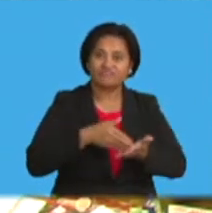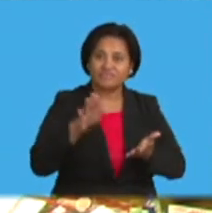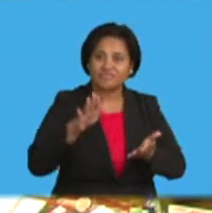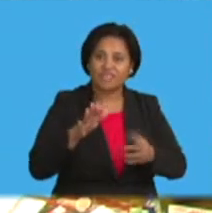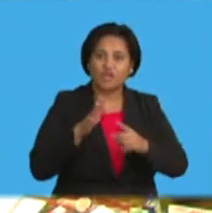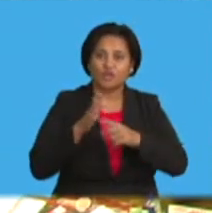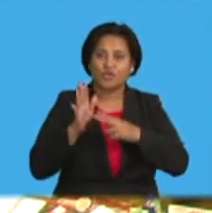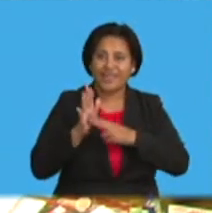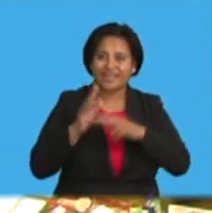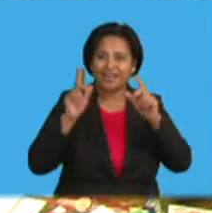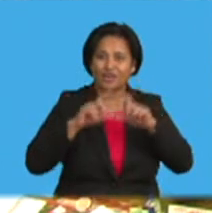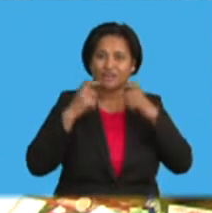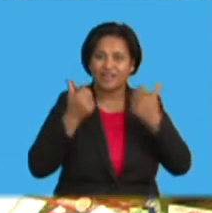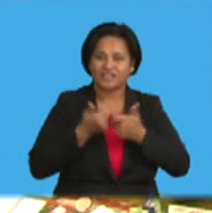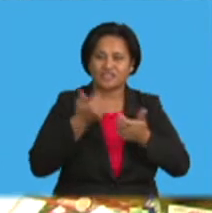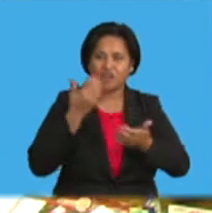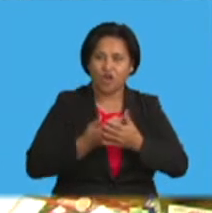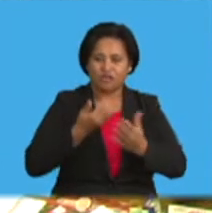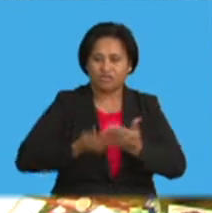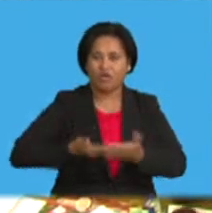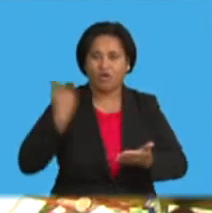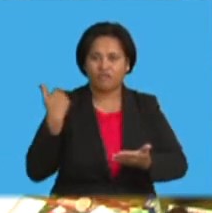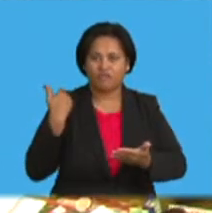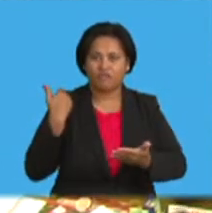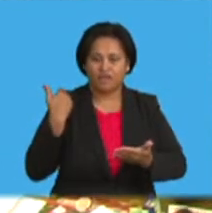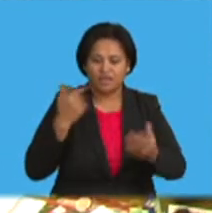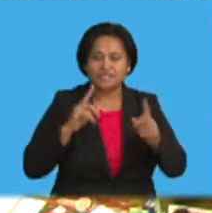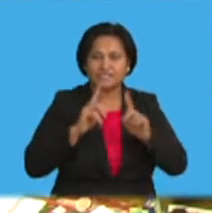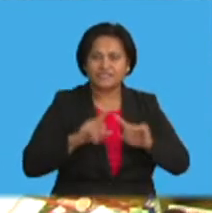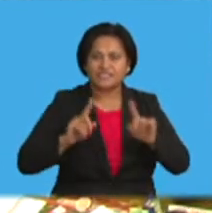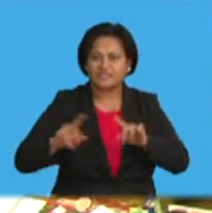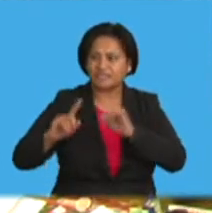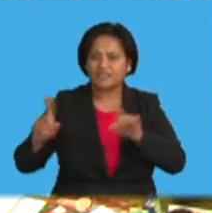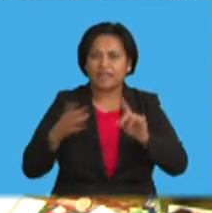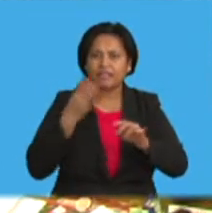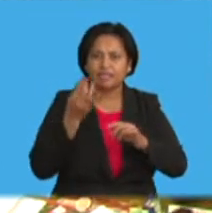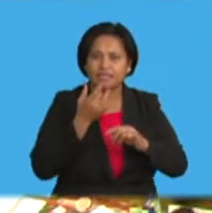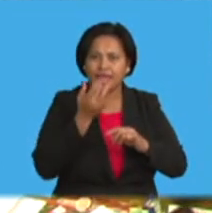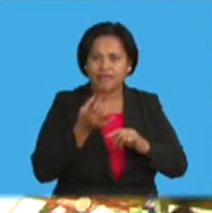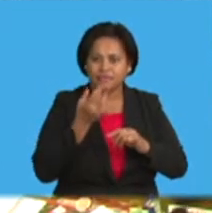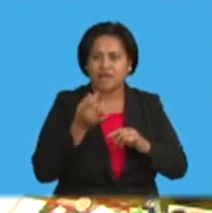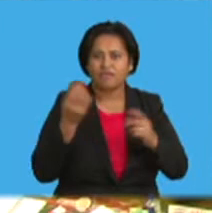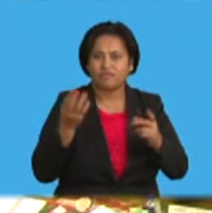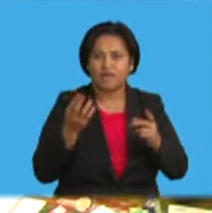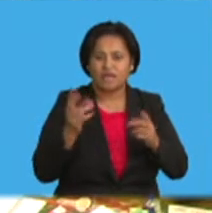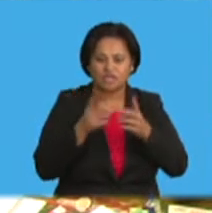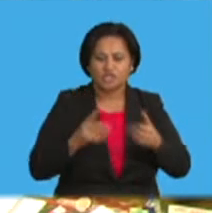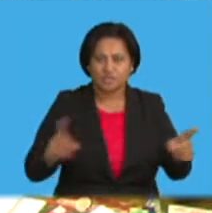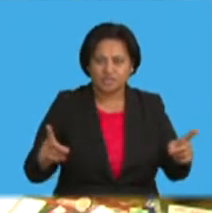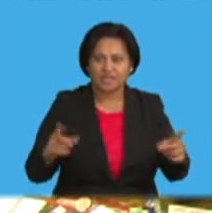UN Convention on the Elimination of All Forms of Discrimination Against Women, CEDAW, and